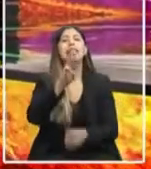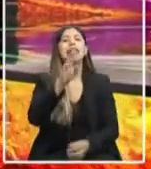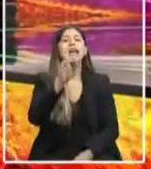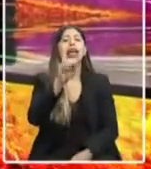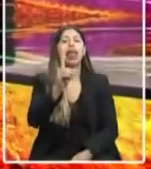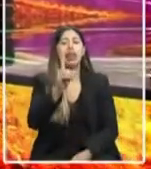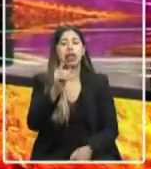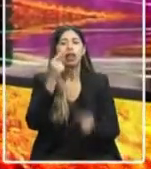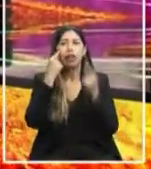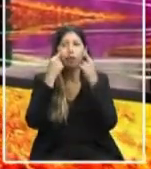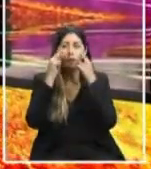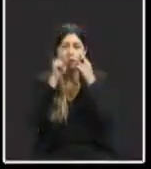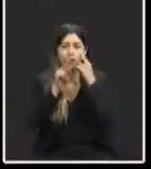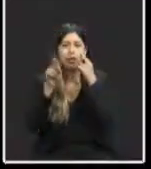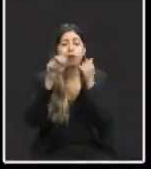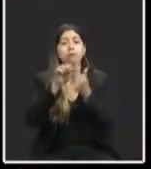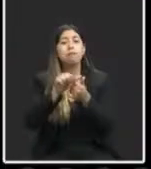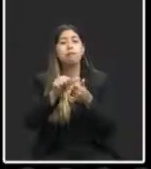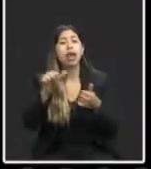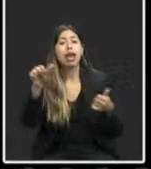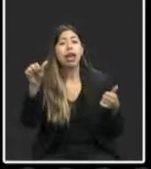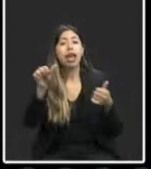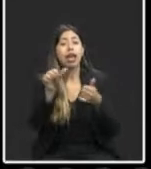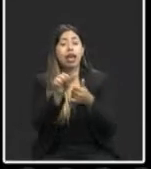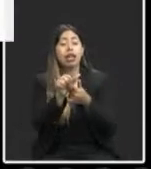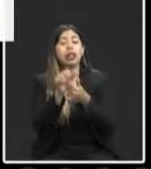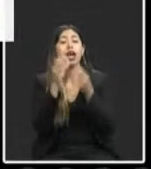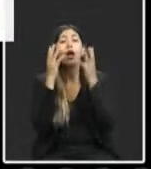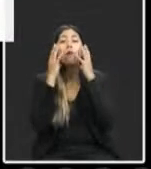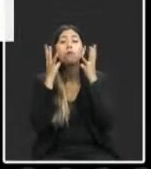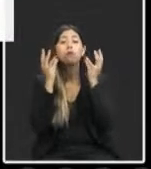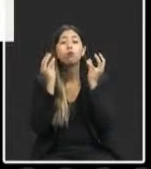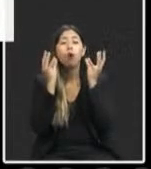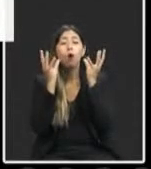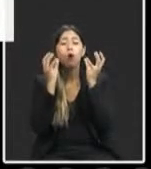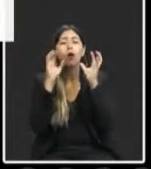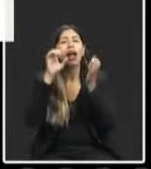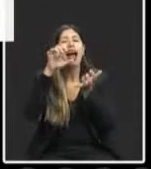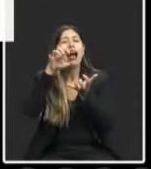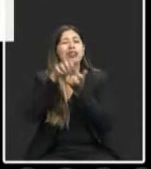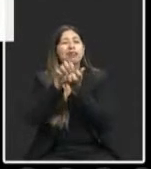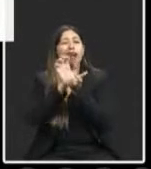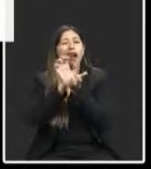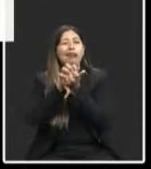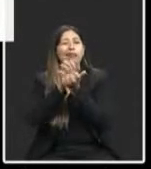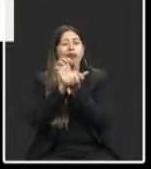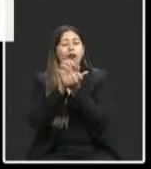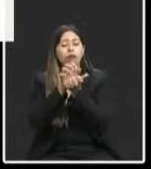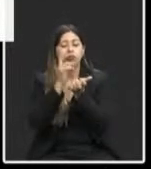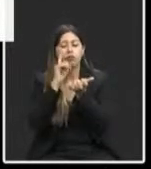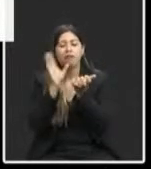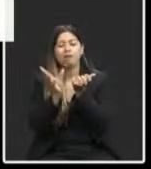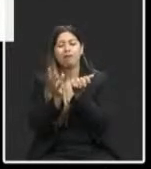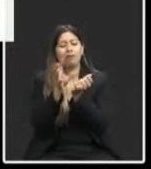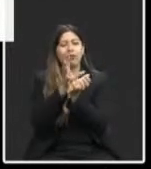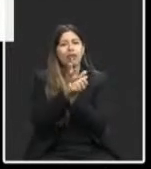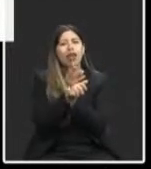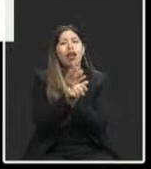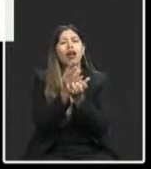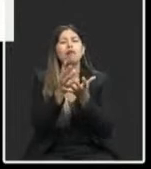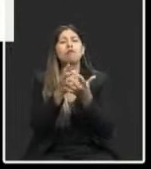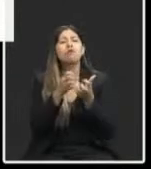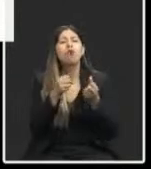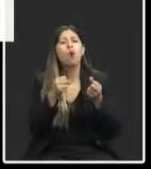muscle size, mastication muscle size, as you can see here. And what we saw is that people with weak mastication muscle